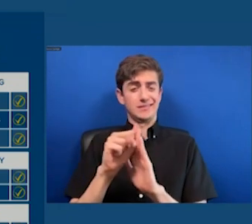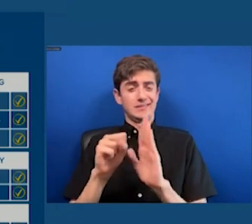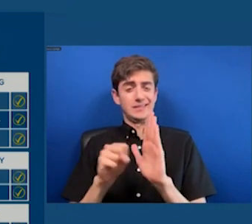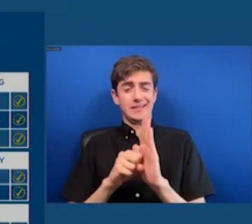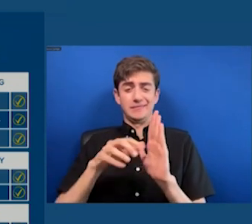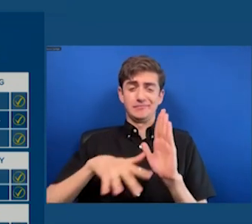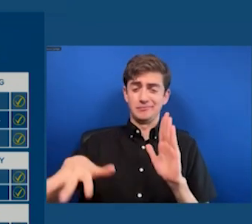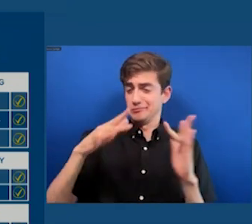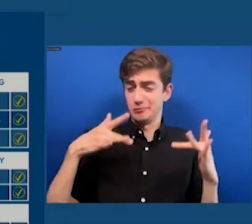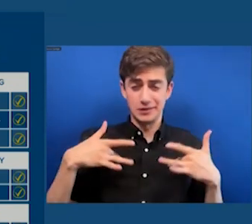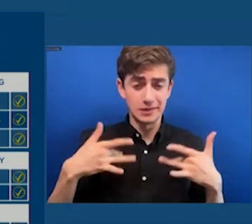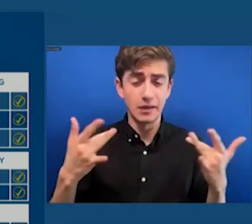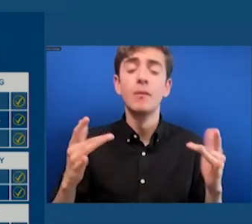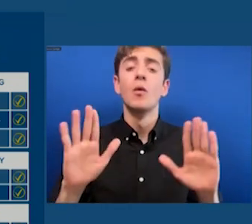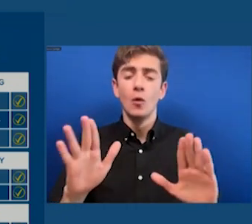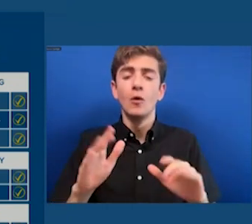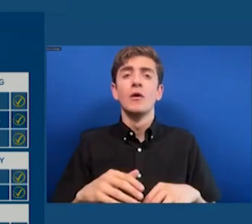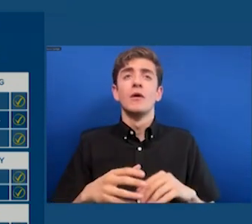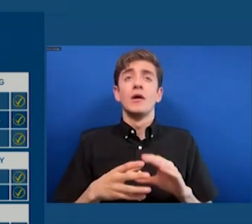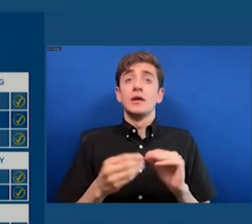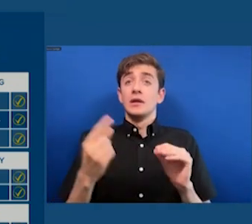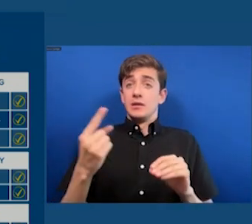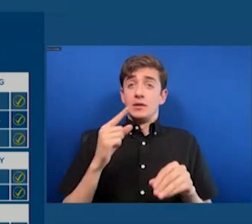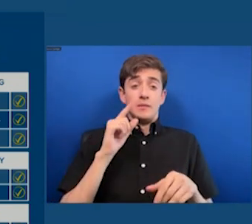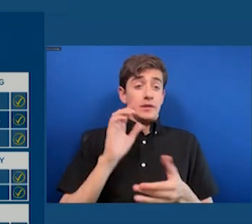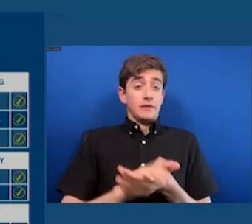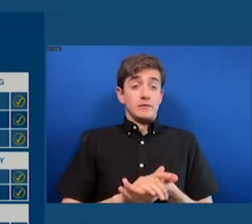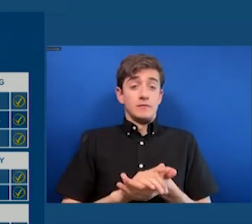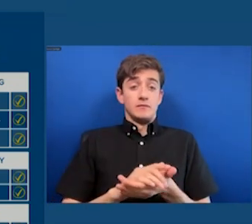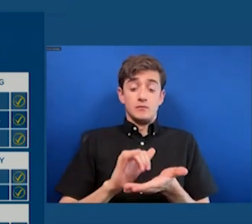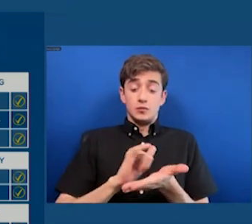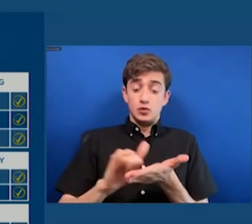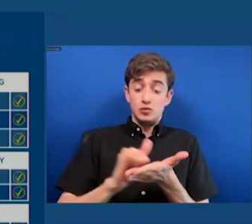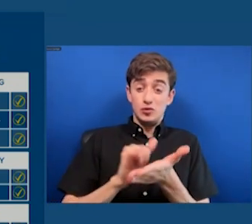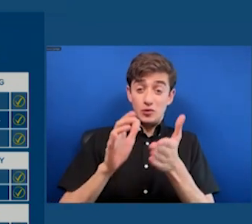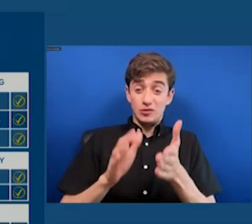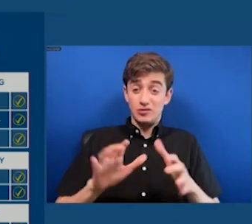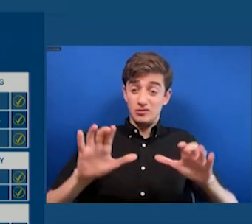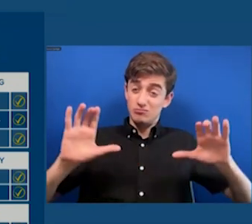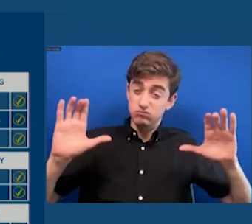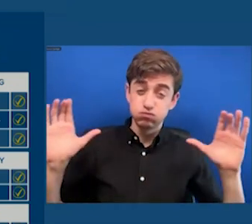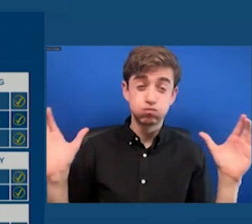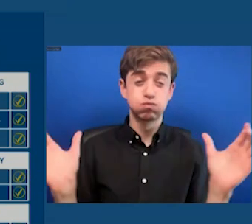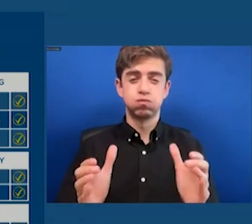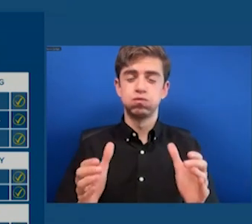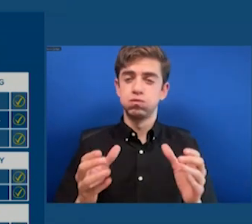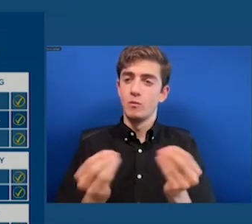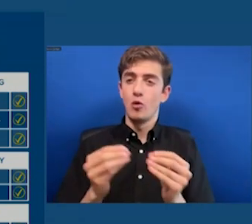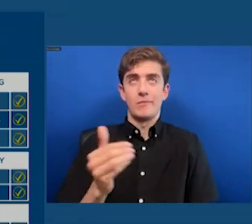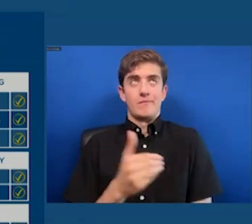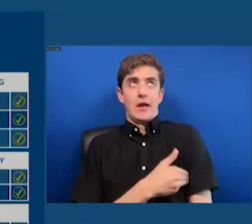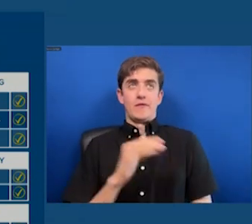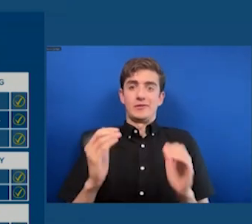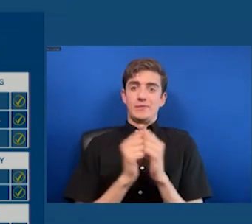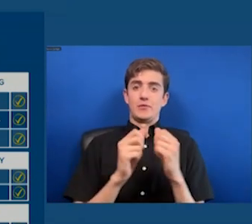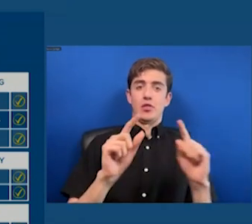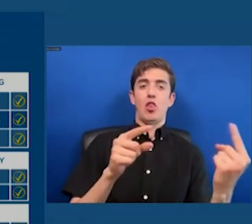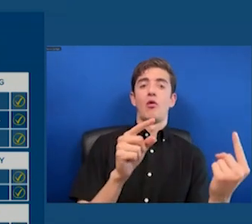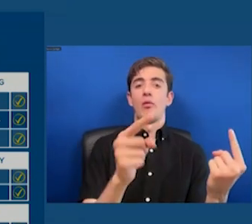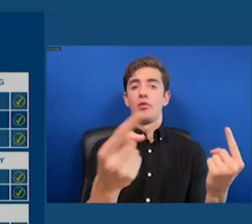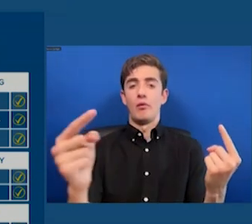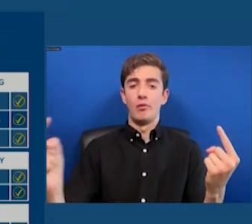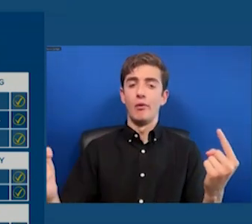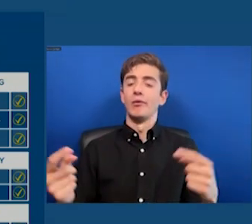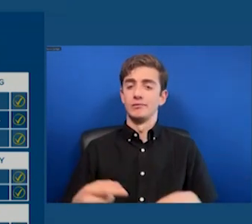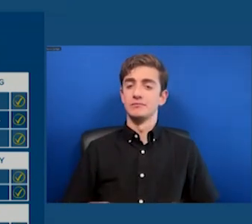New Yorkers are more powerful together than we ever would be on our own. And we saw that with this budget process. Yes,